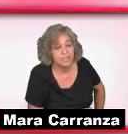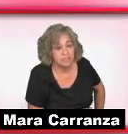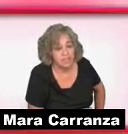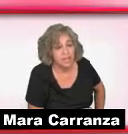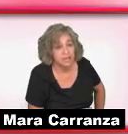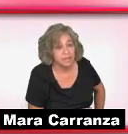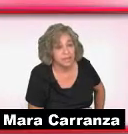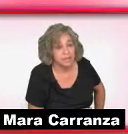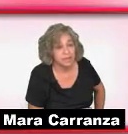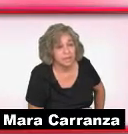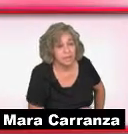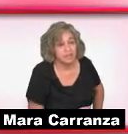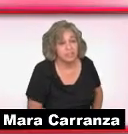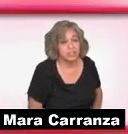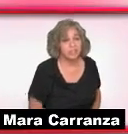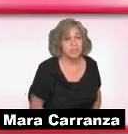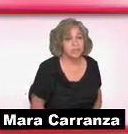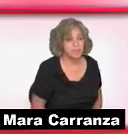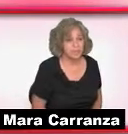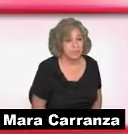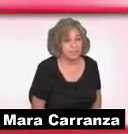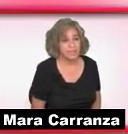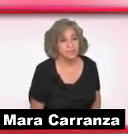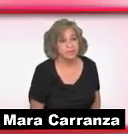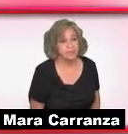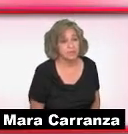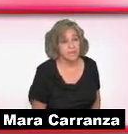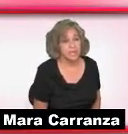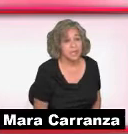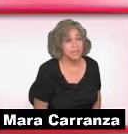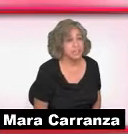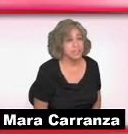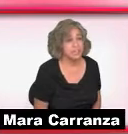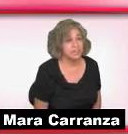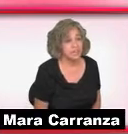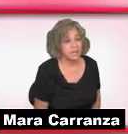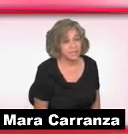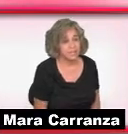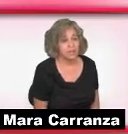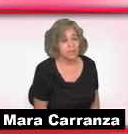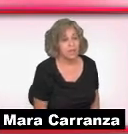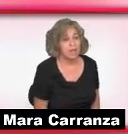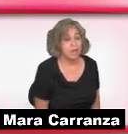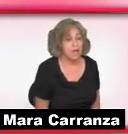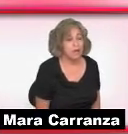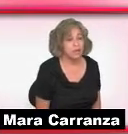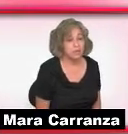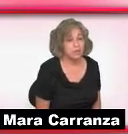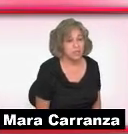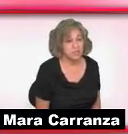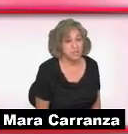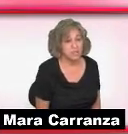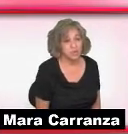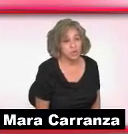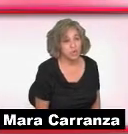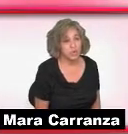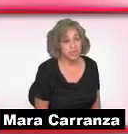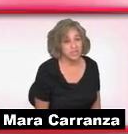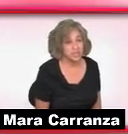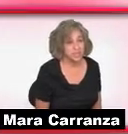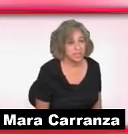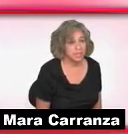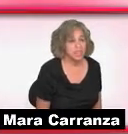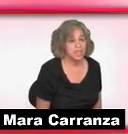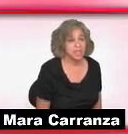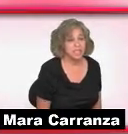Please understand. Understand the people of Mexico. Understand the critics. How can we trust a